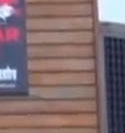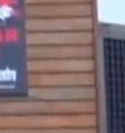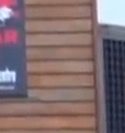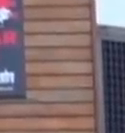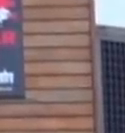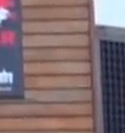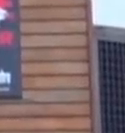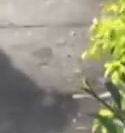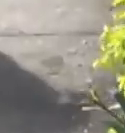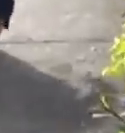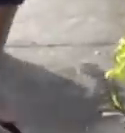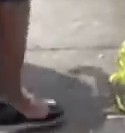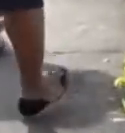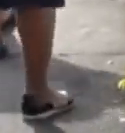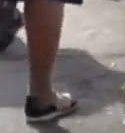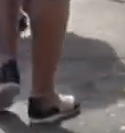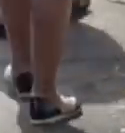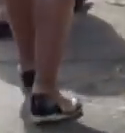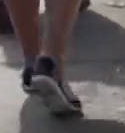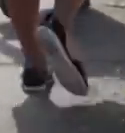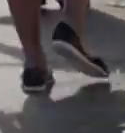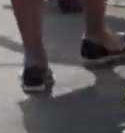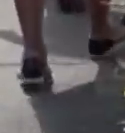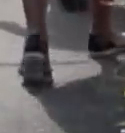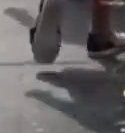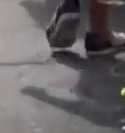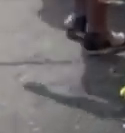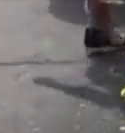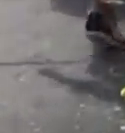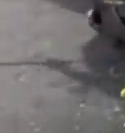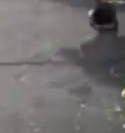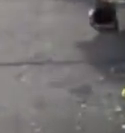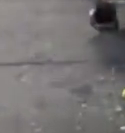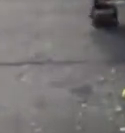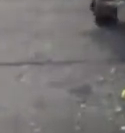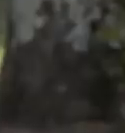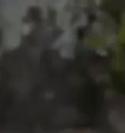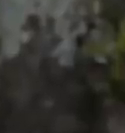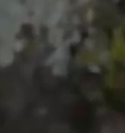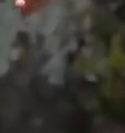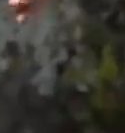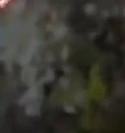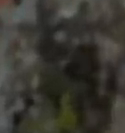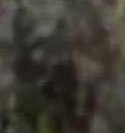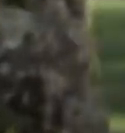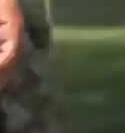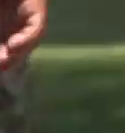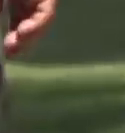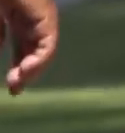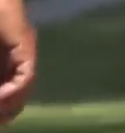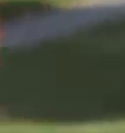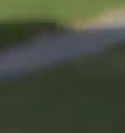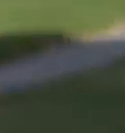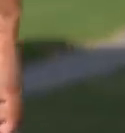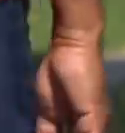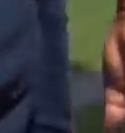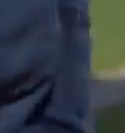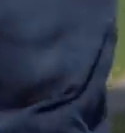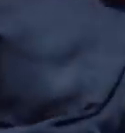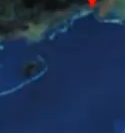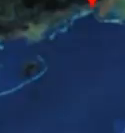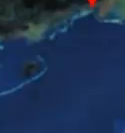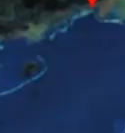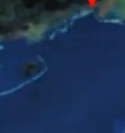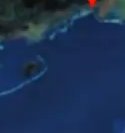this is happening globally and they need to discuss it openly to relieve their stress and anxiety. So all the issues around